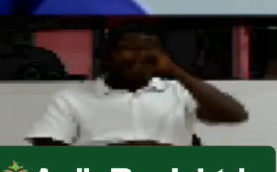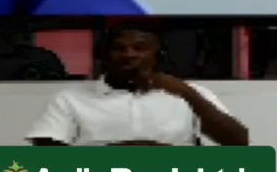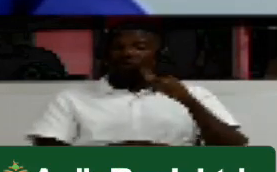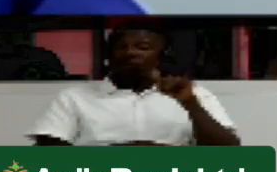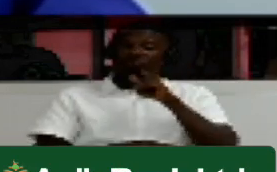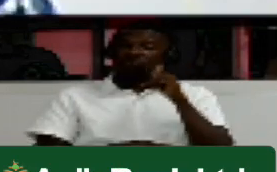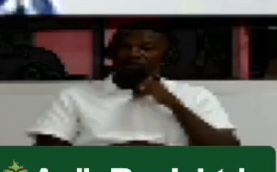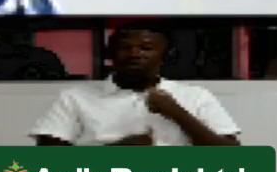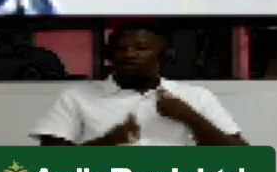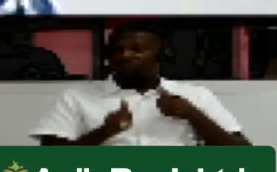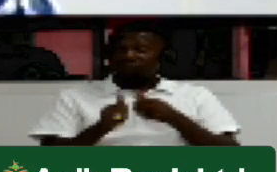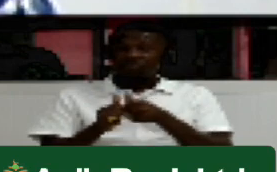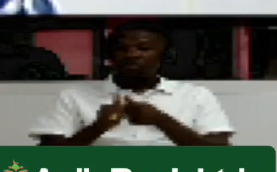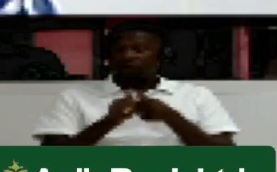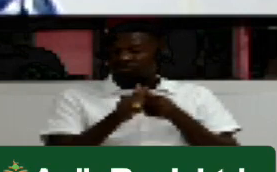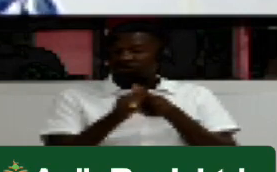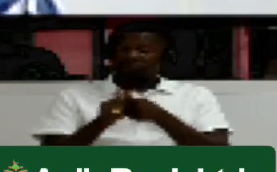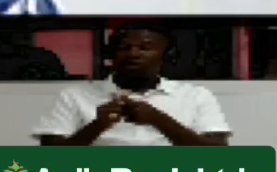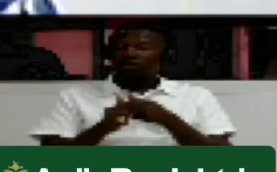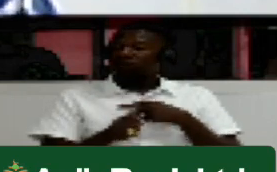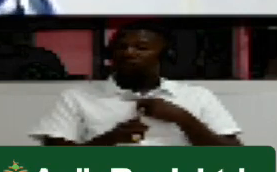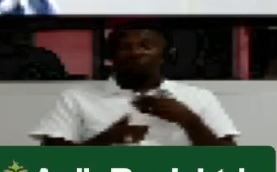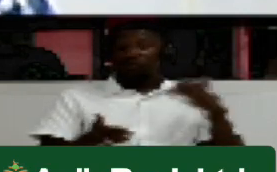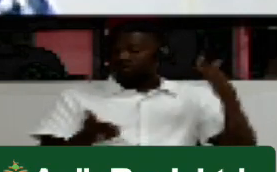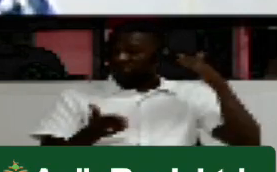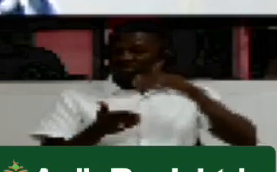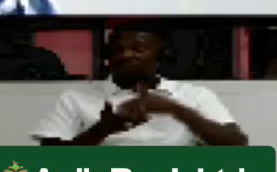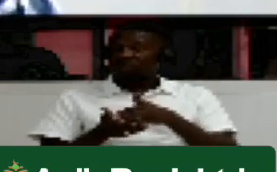follow-ups, but since then,